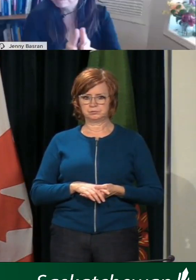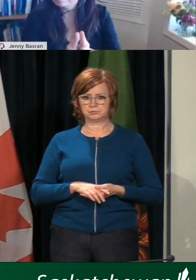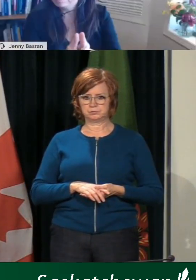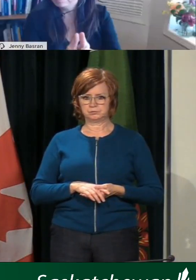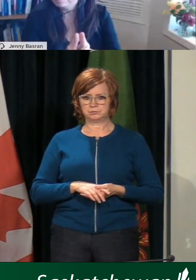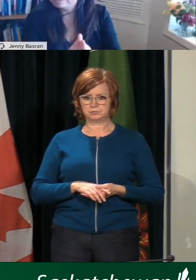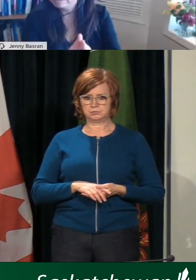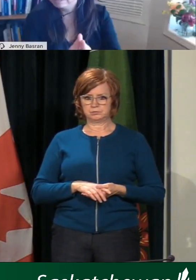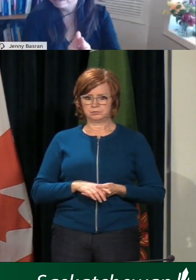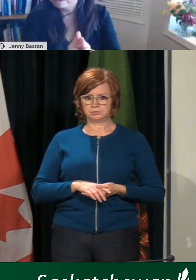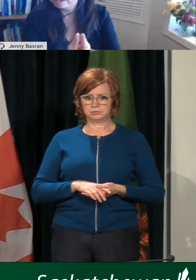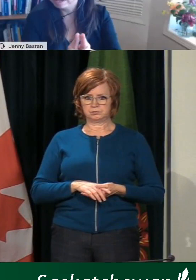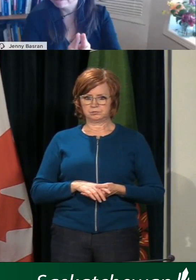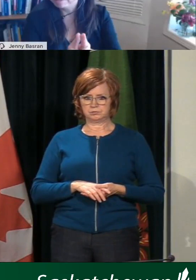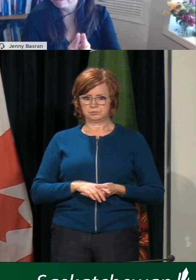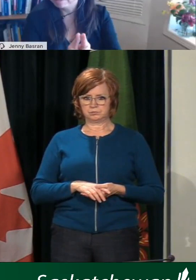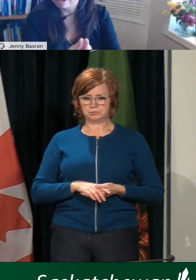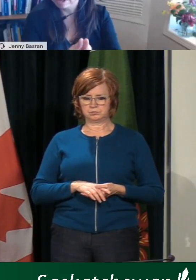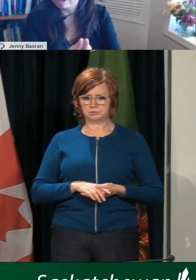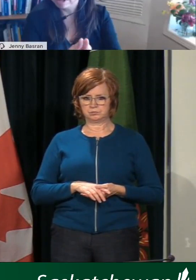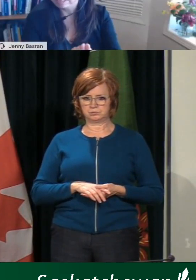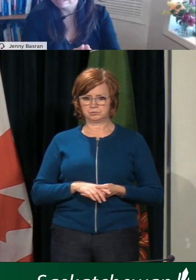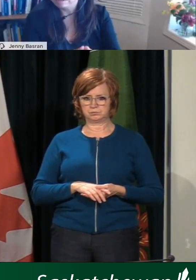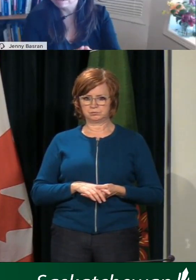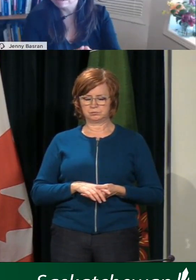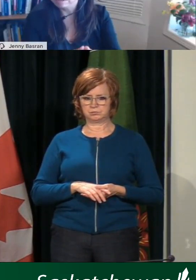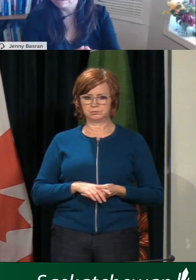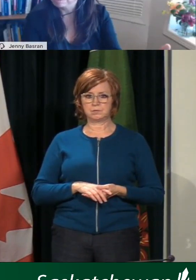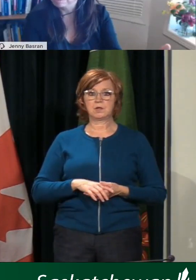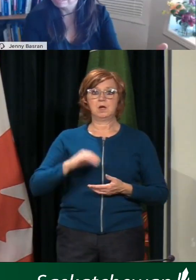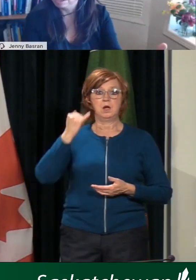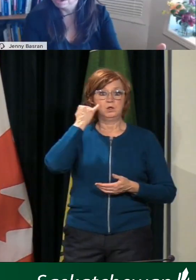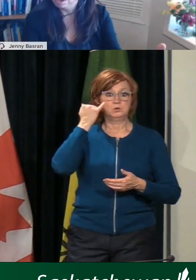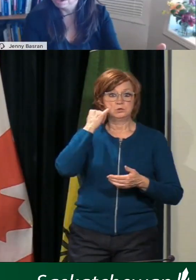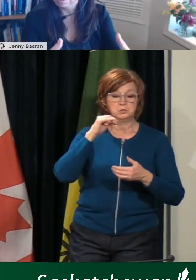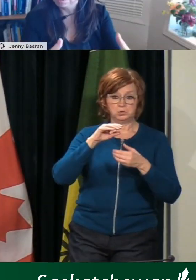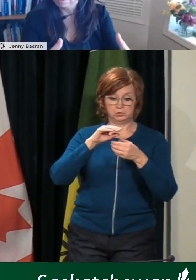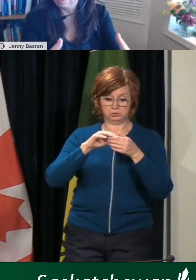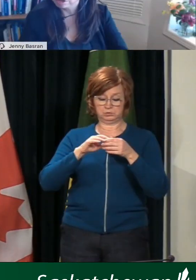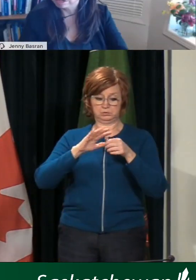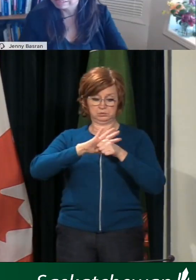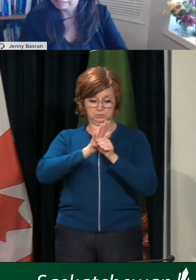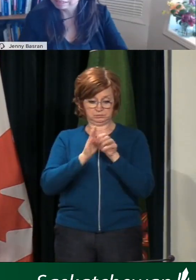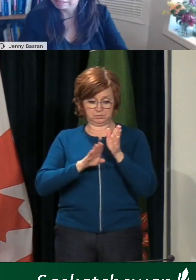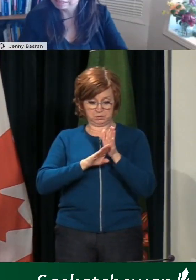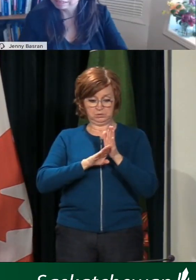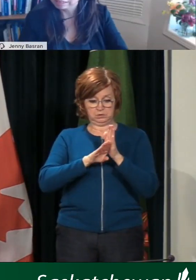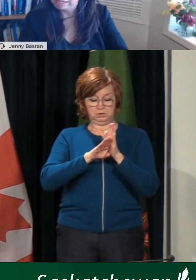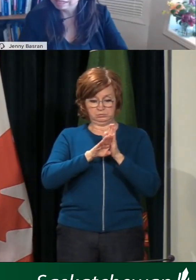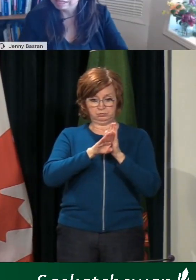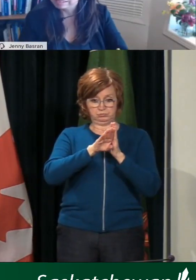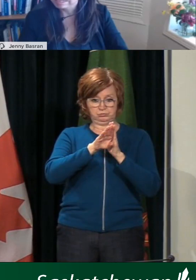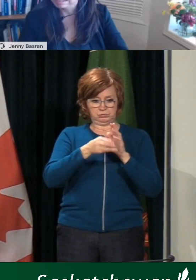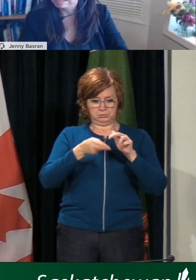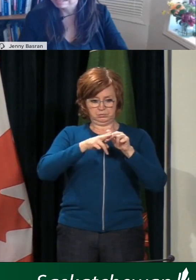tipping point for when a virus is still growing in the community or when we're actually starting to see the decline